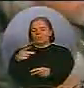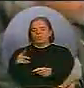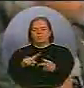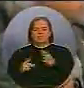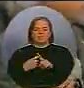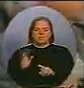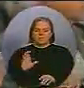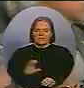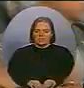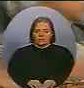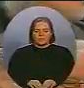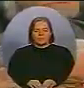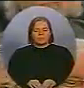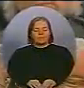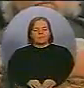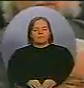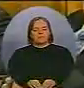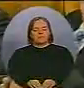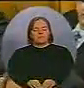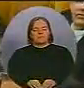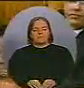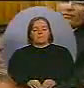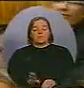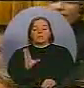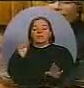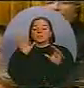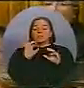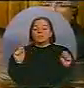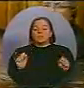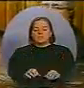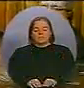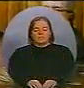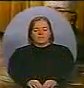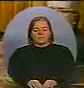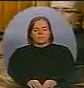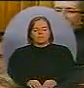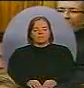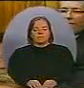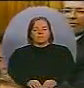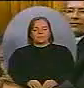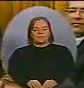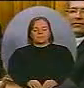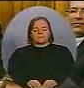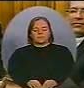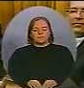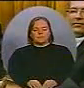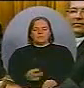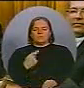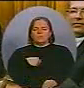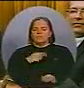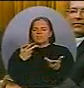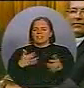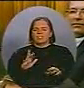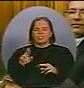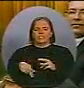The Honourable Parliamentary Secretary, the Minister of Transport. Well, Mr. Speaker, those questions have already been answered, but what hasn't been